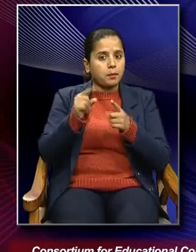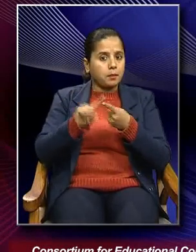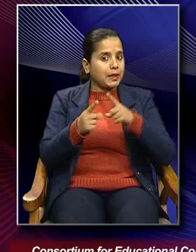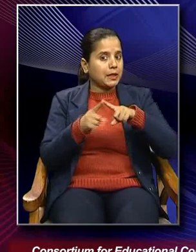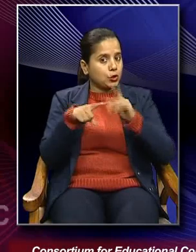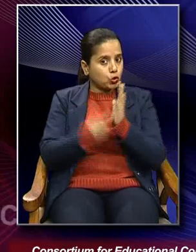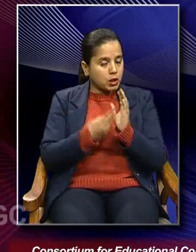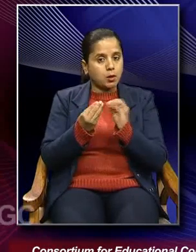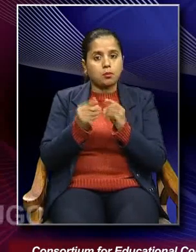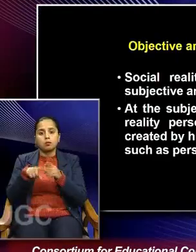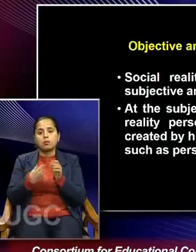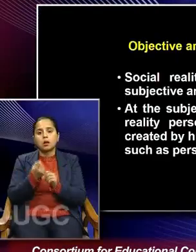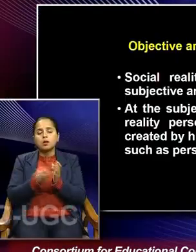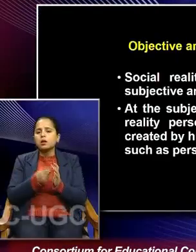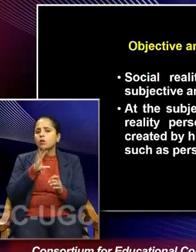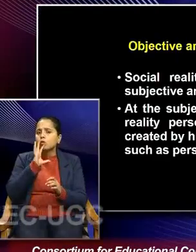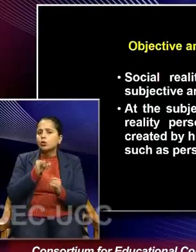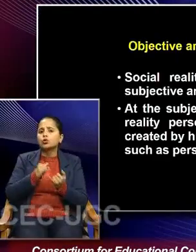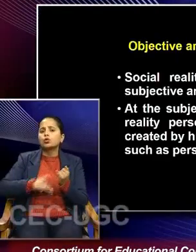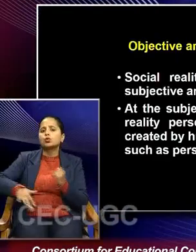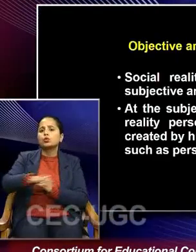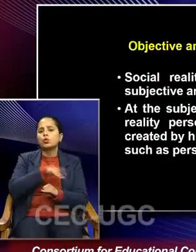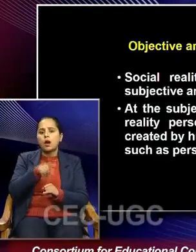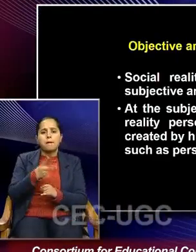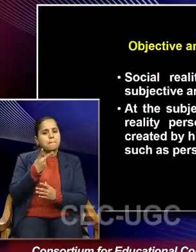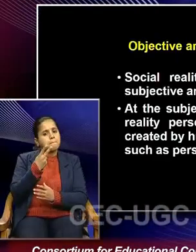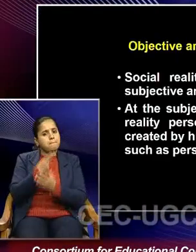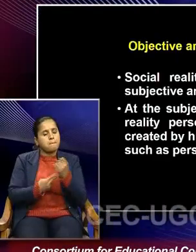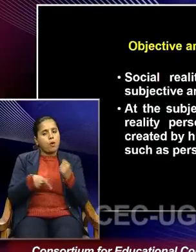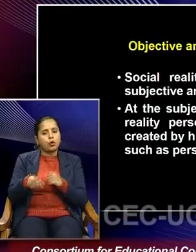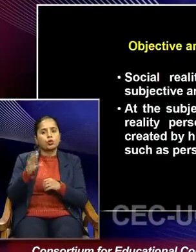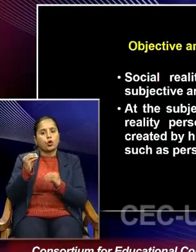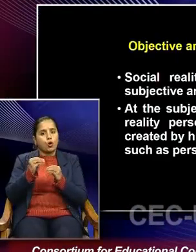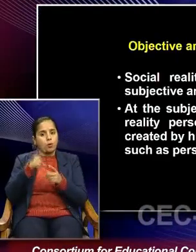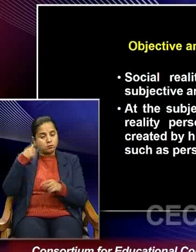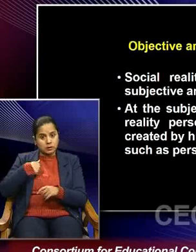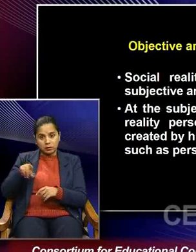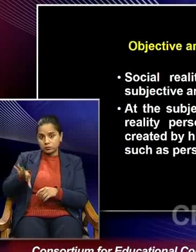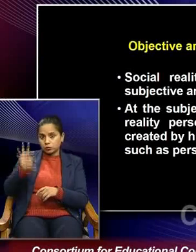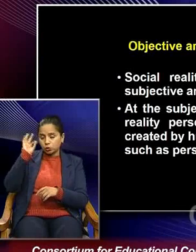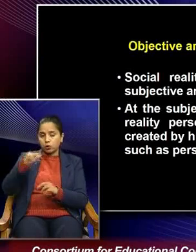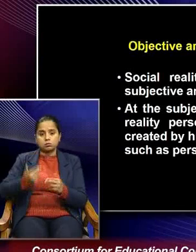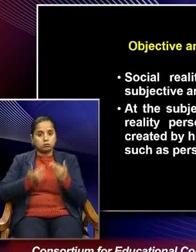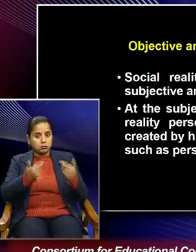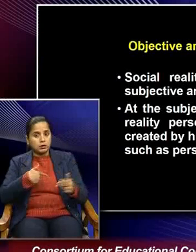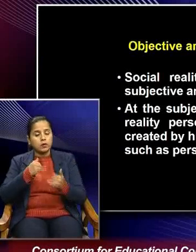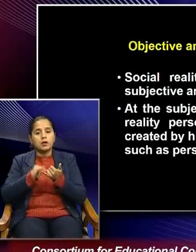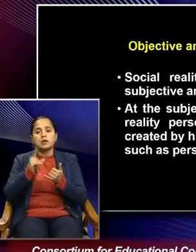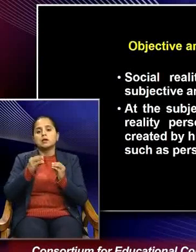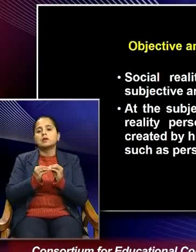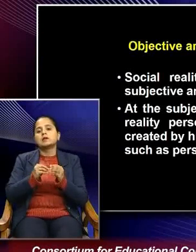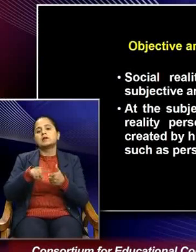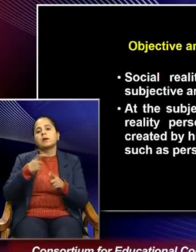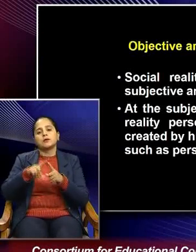Berger, social reality is both objective and subjective. At the